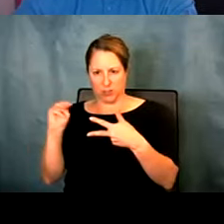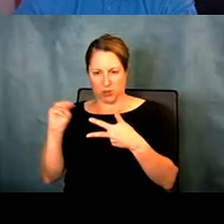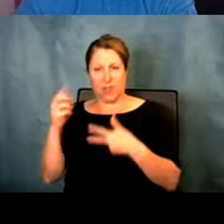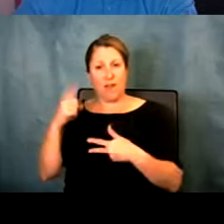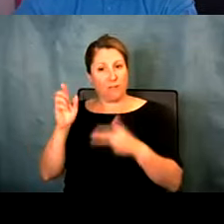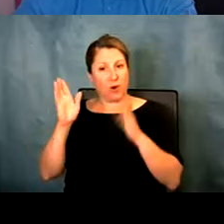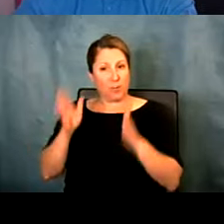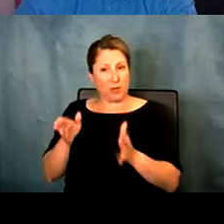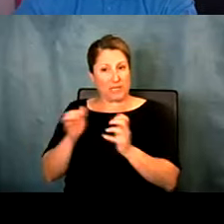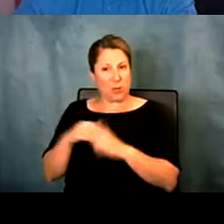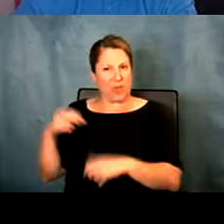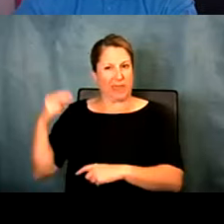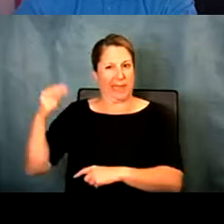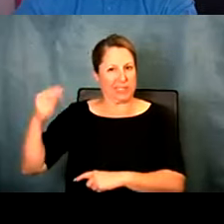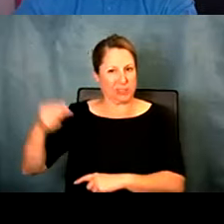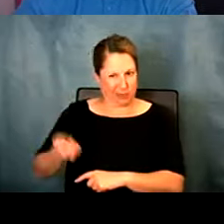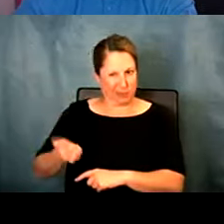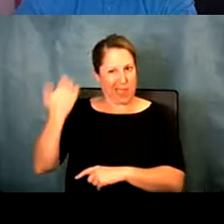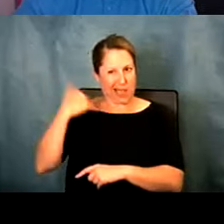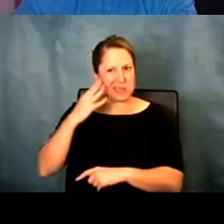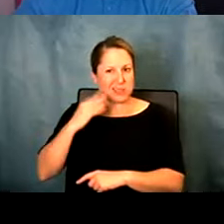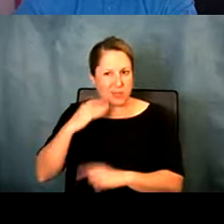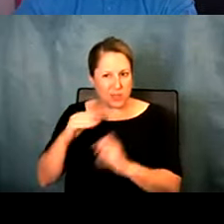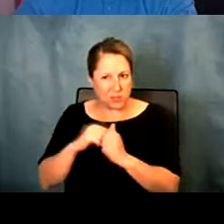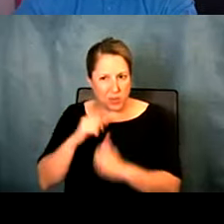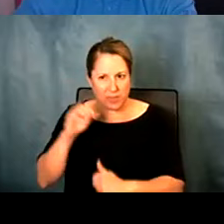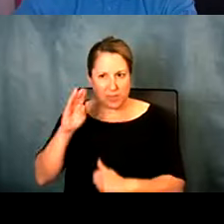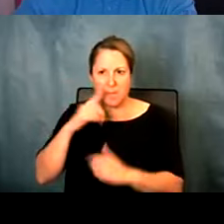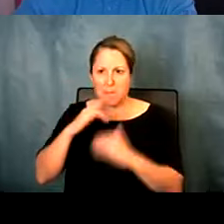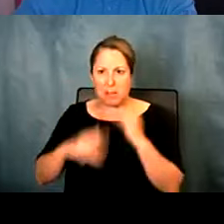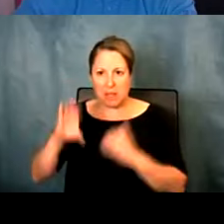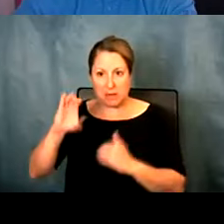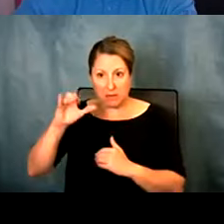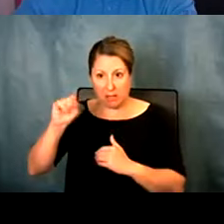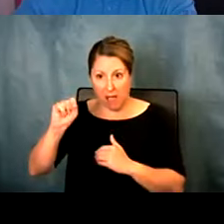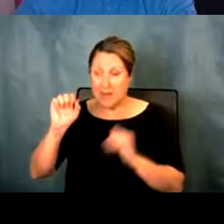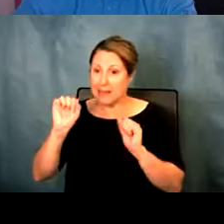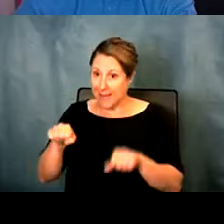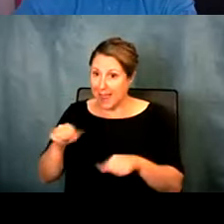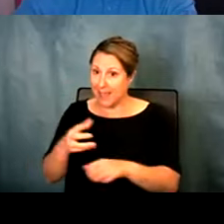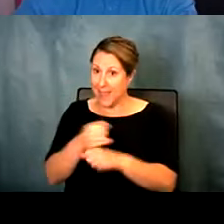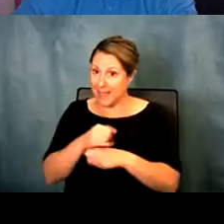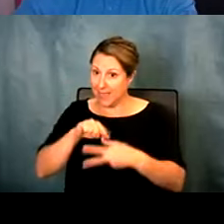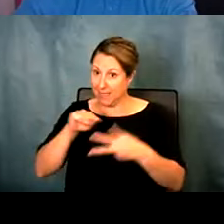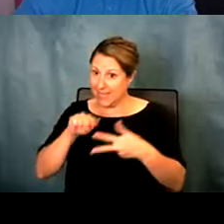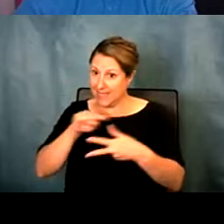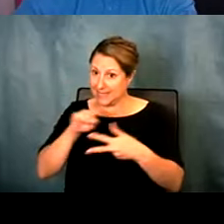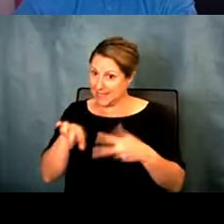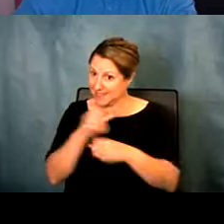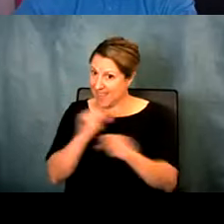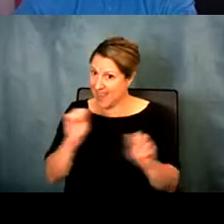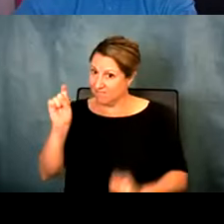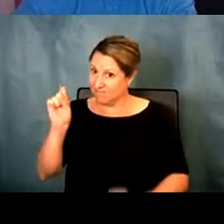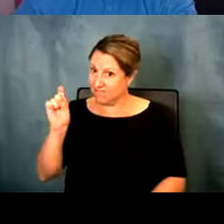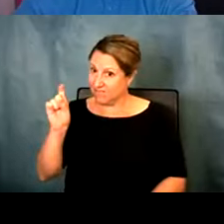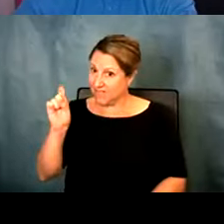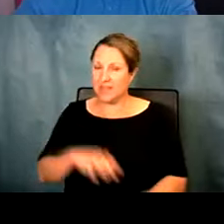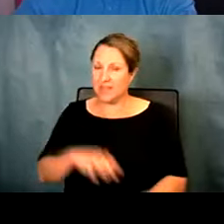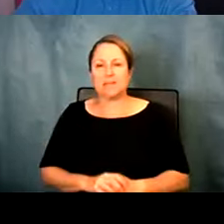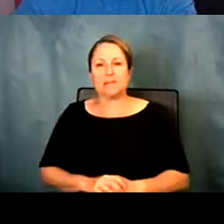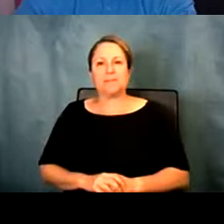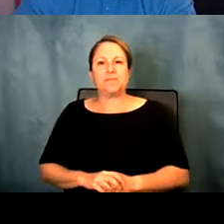history of those, can they safely receive those vaccines? Yeah, so the blood clot risk, and it's